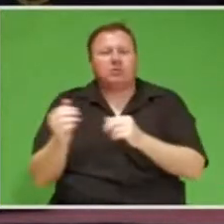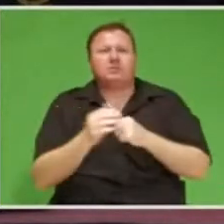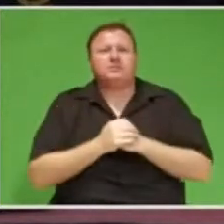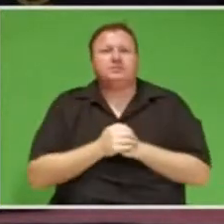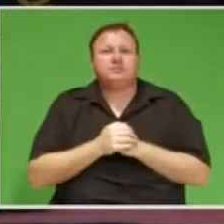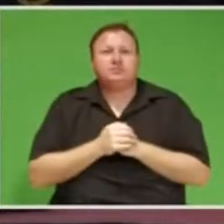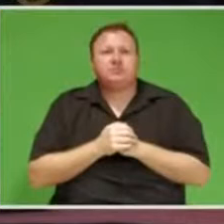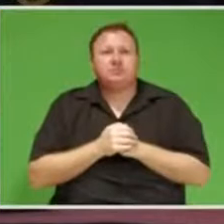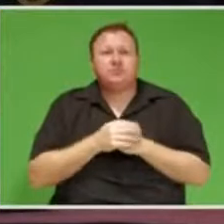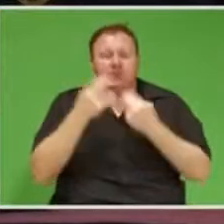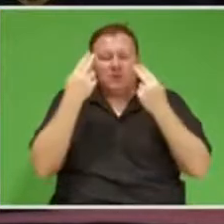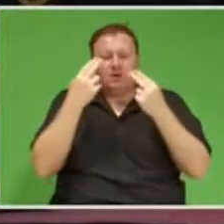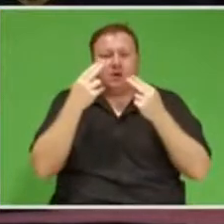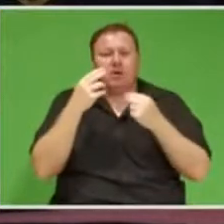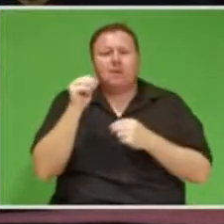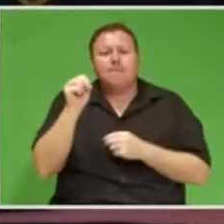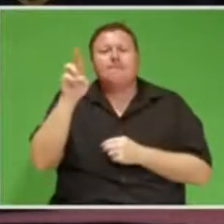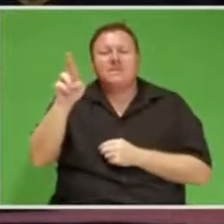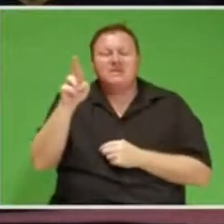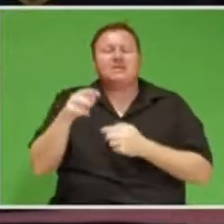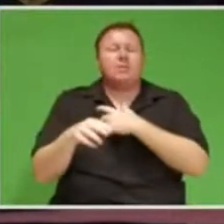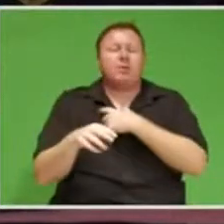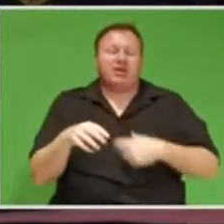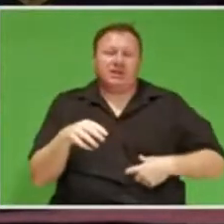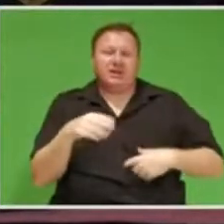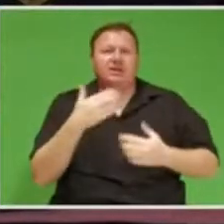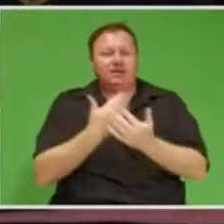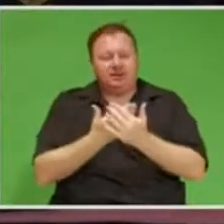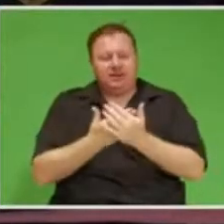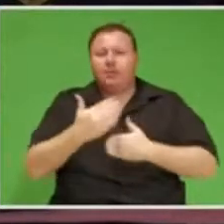Mr. President, you may proceed.